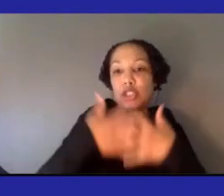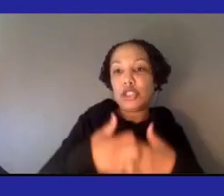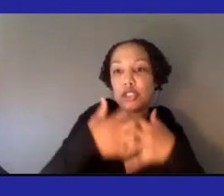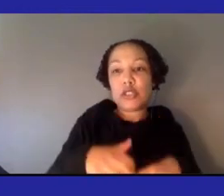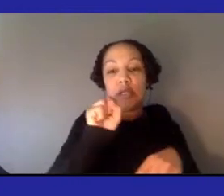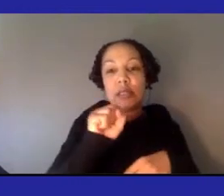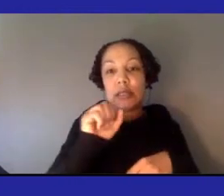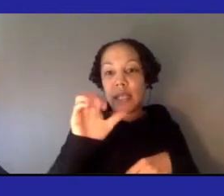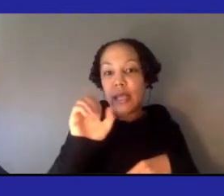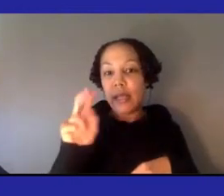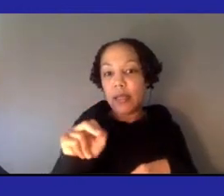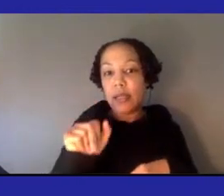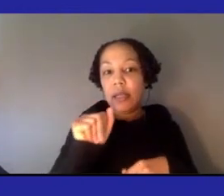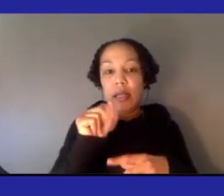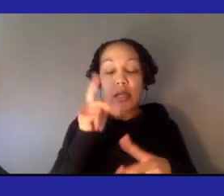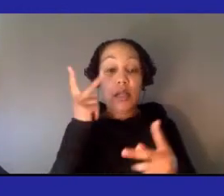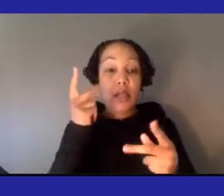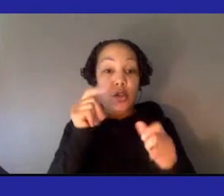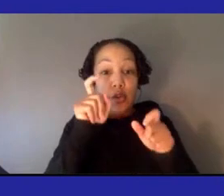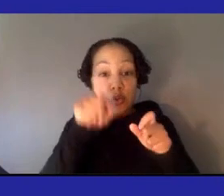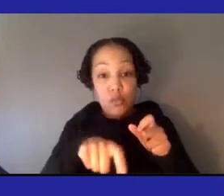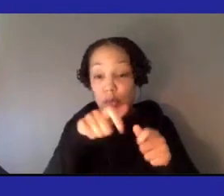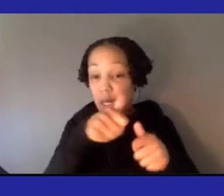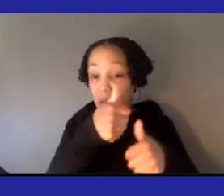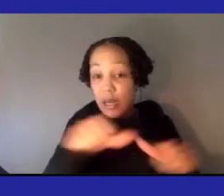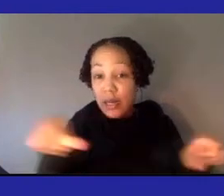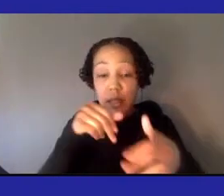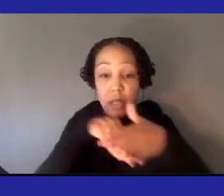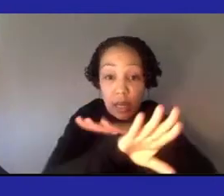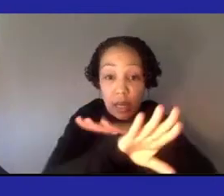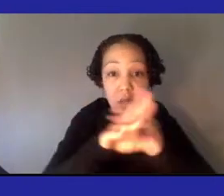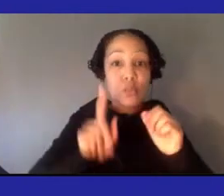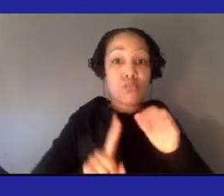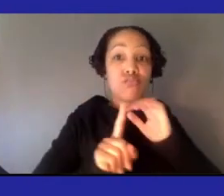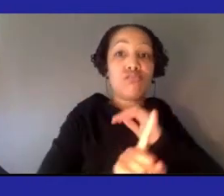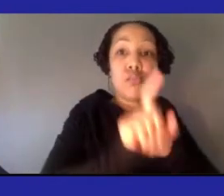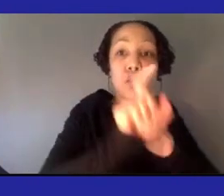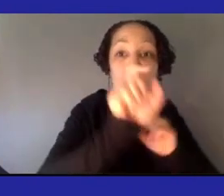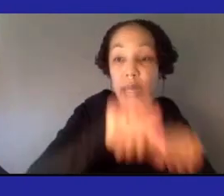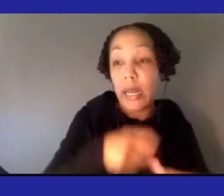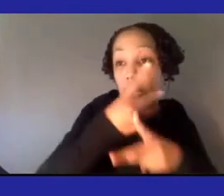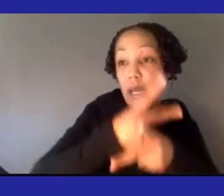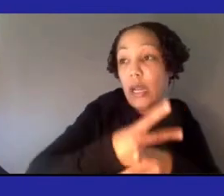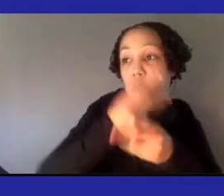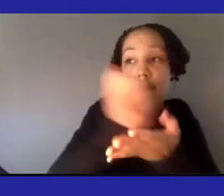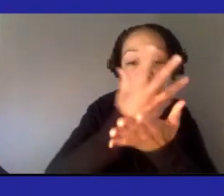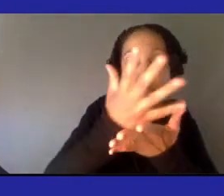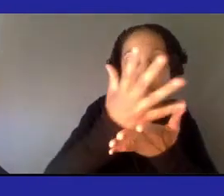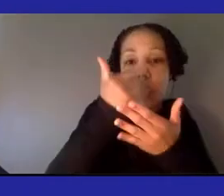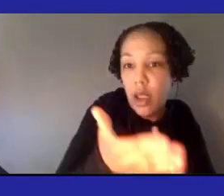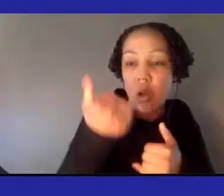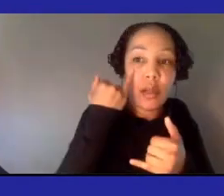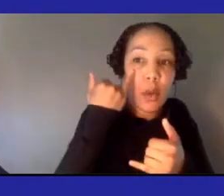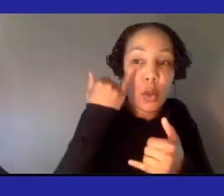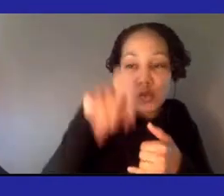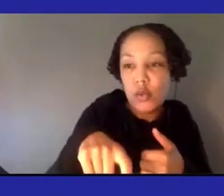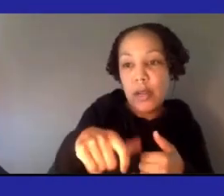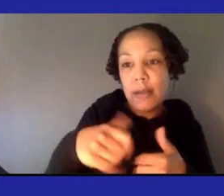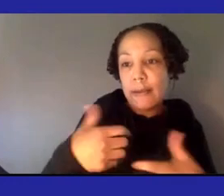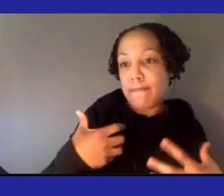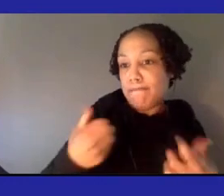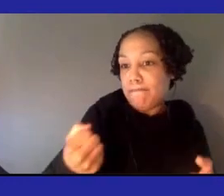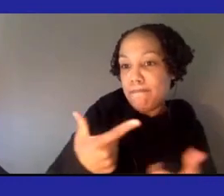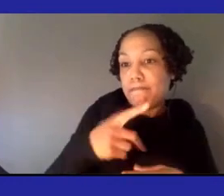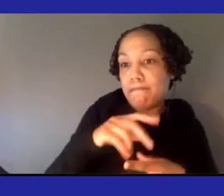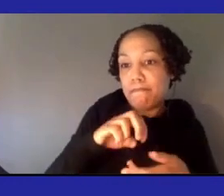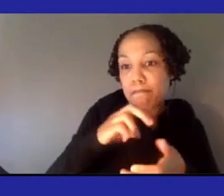front door of our clinic there, from behavioral health to needing a CT scan, we can get you all the care that you need right in there in that same building. And if you bring your family, we